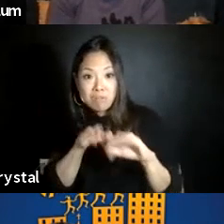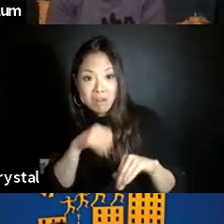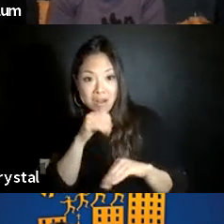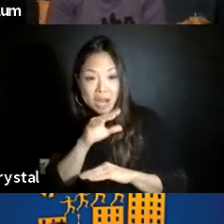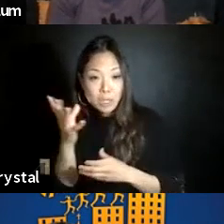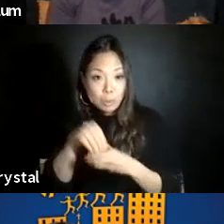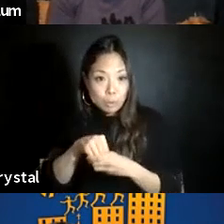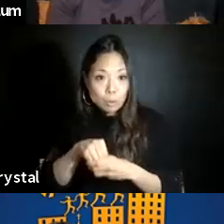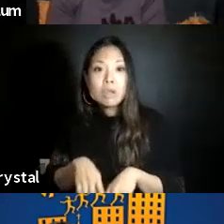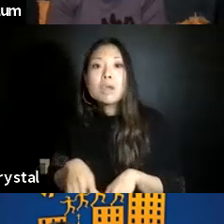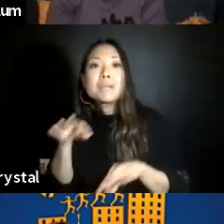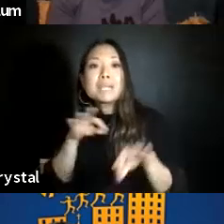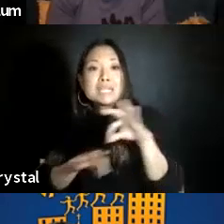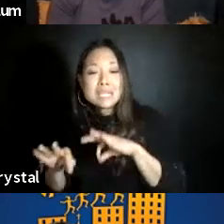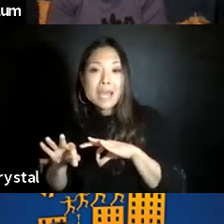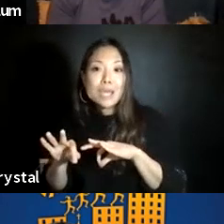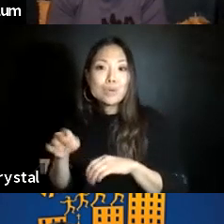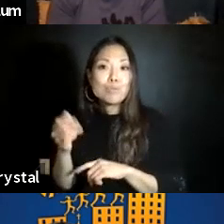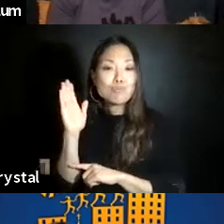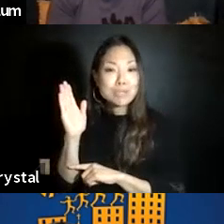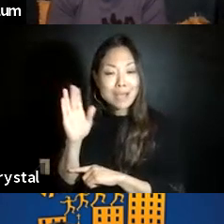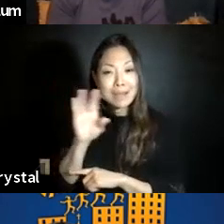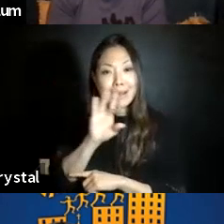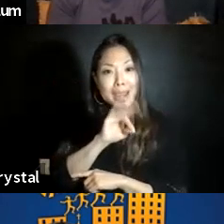an 80-20 option,